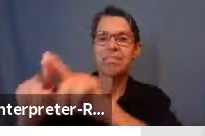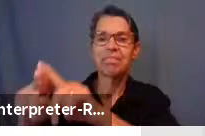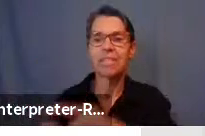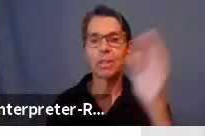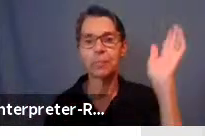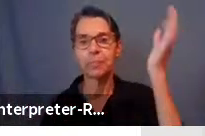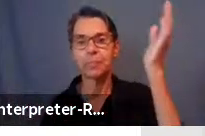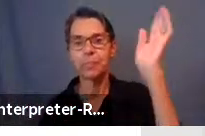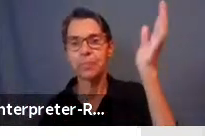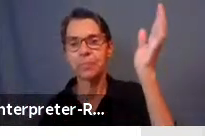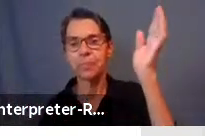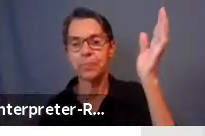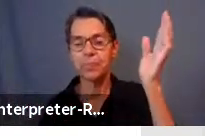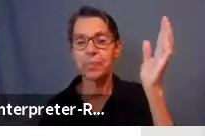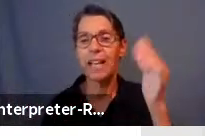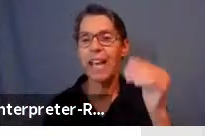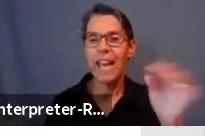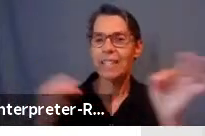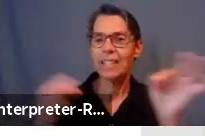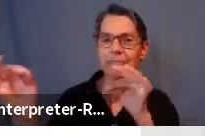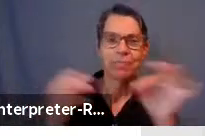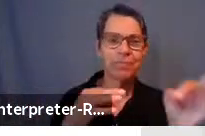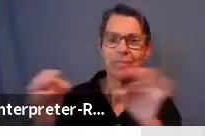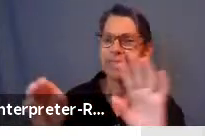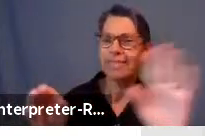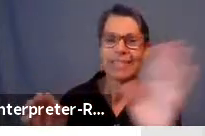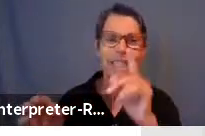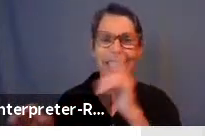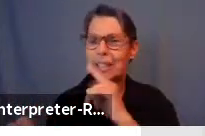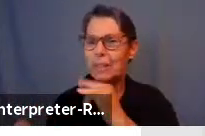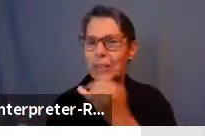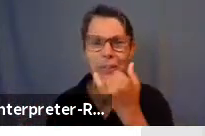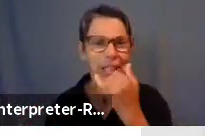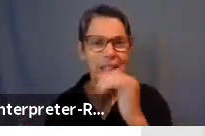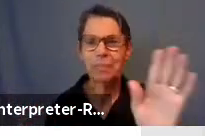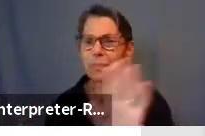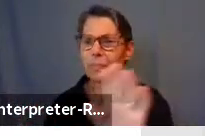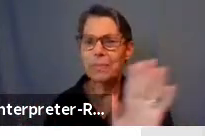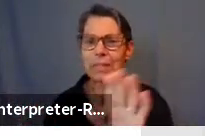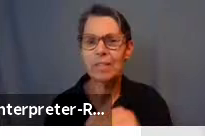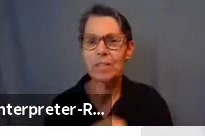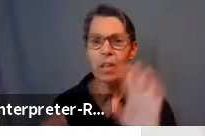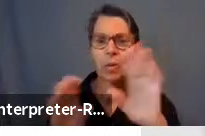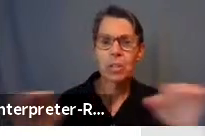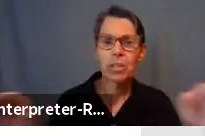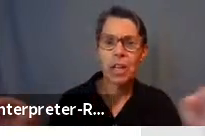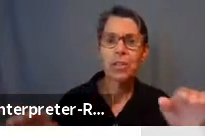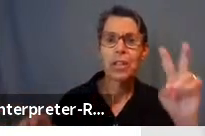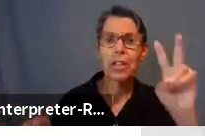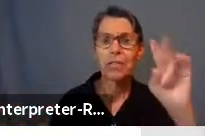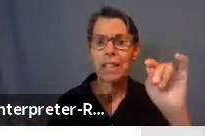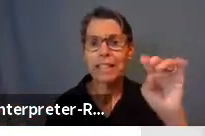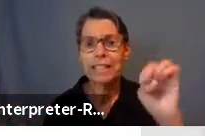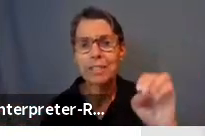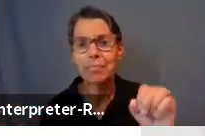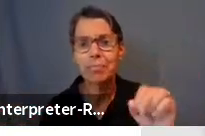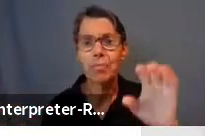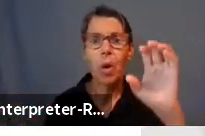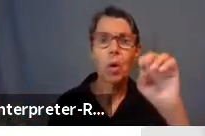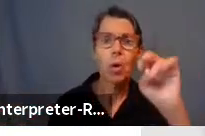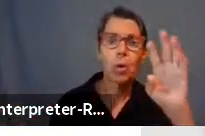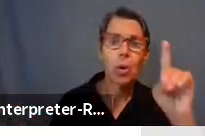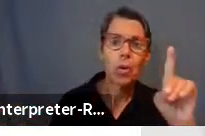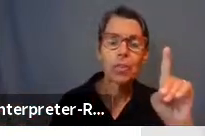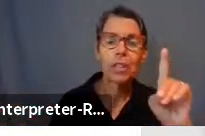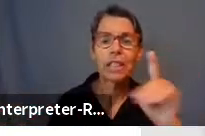just have some, dispelling those myths from, childhood vaccine, COVID vaccines to Native Americans to